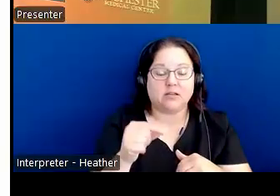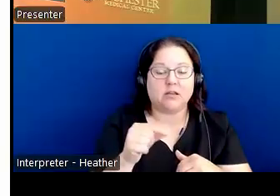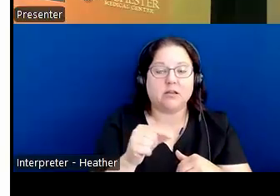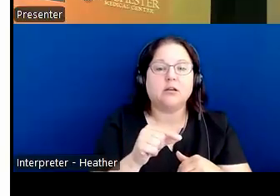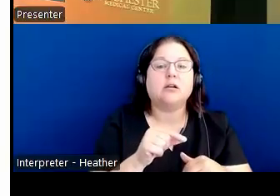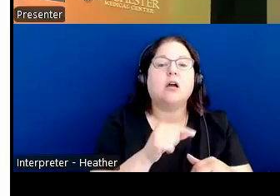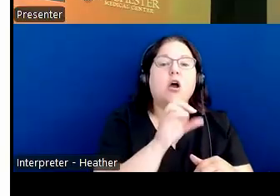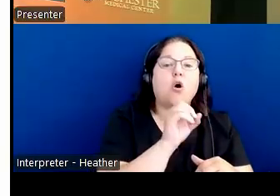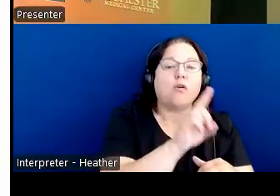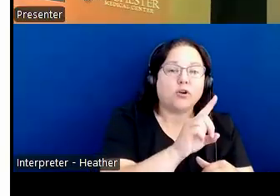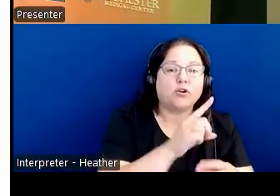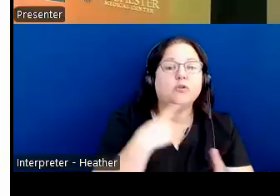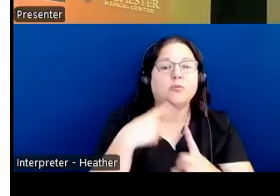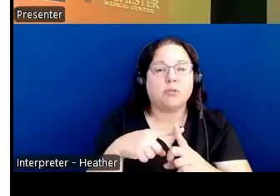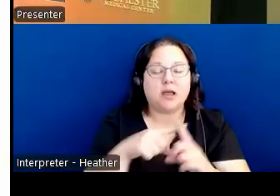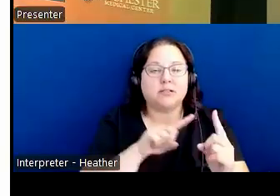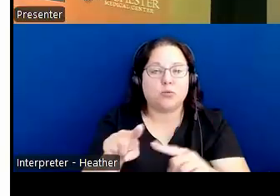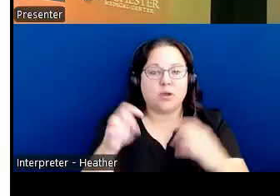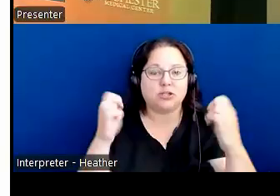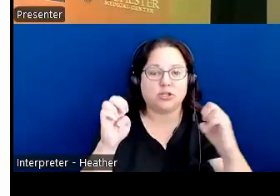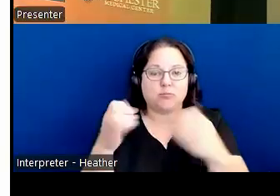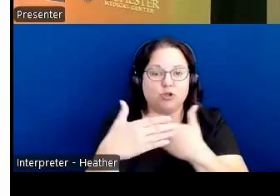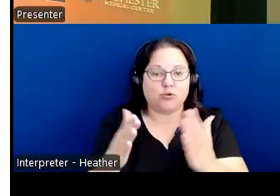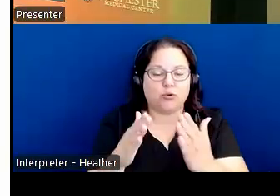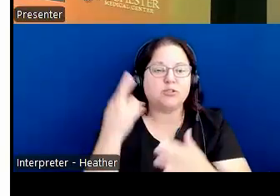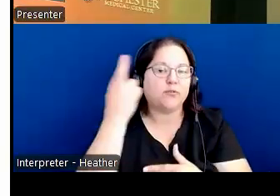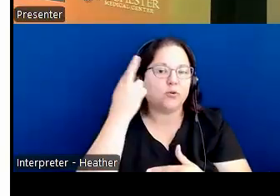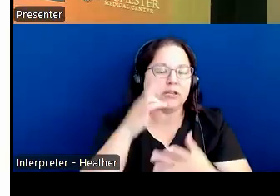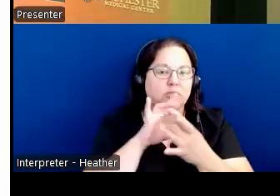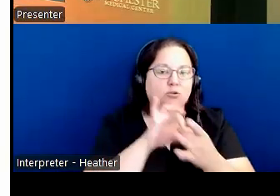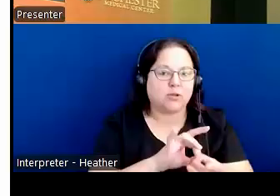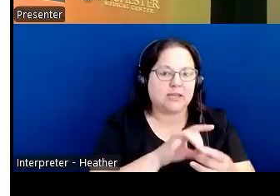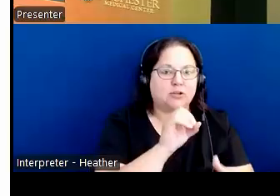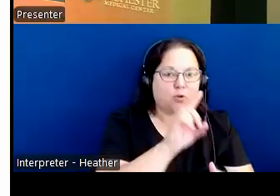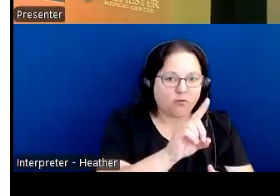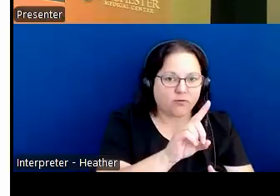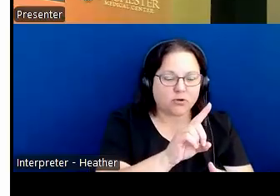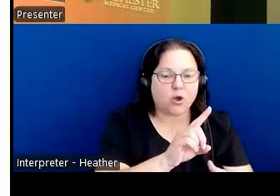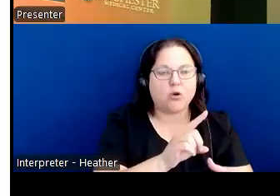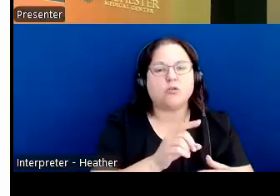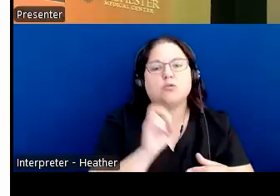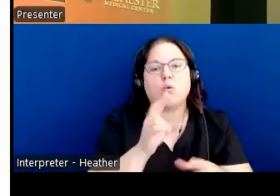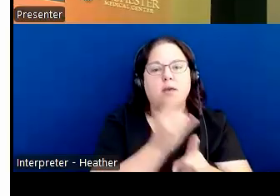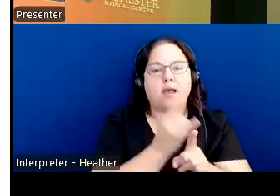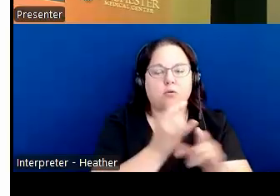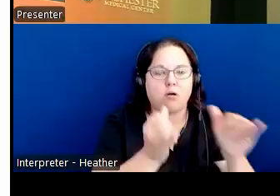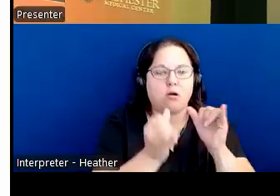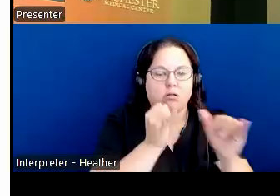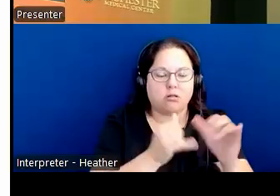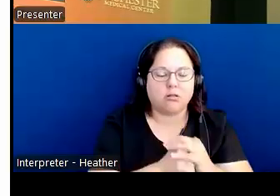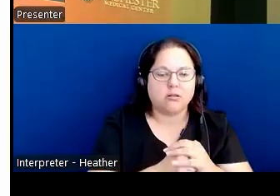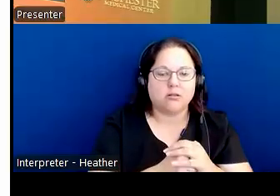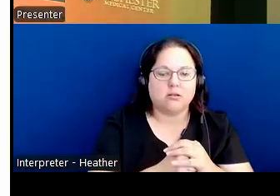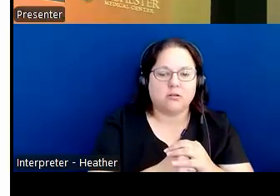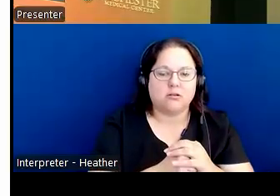presentations to the emergency room for reasons that are related to overdose or alcohol consumption. And you can see that